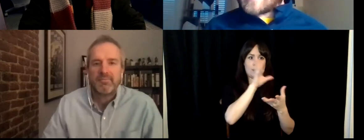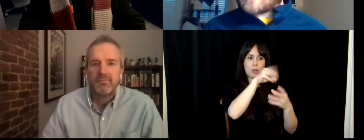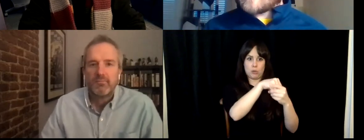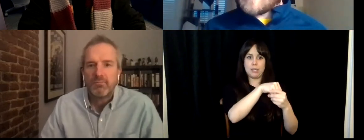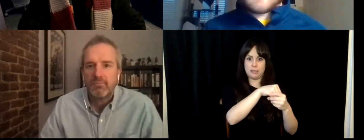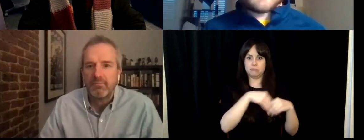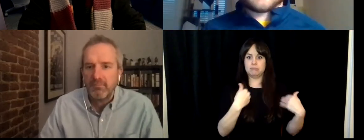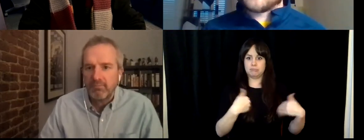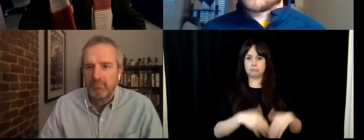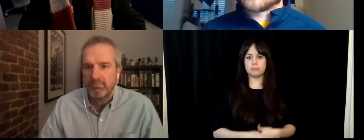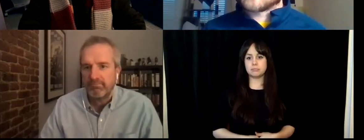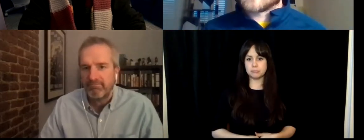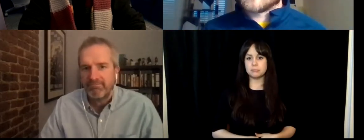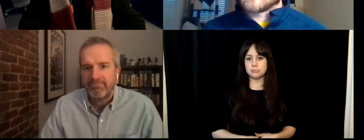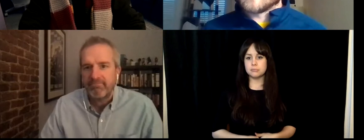right,